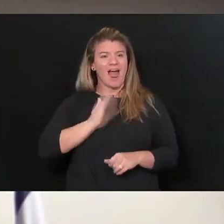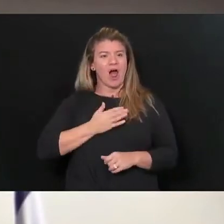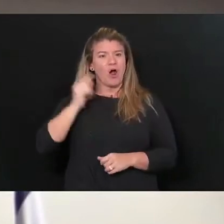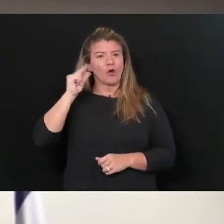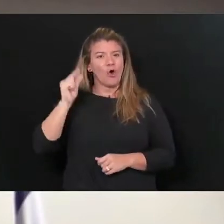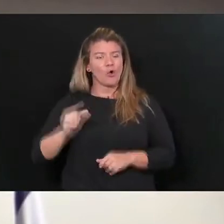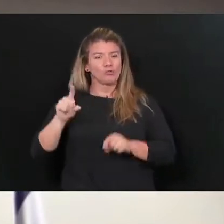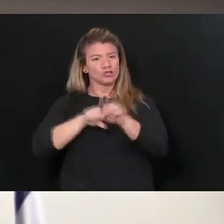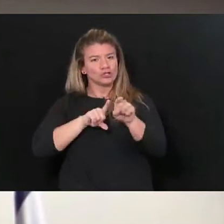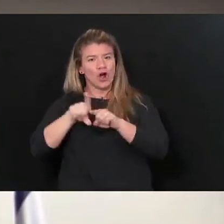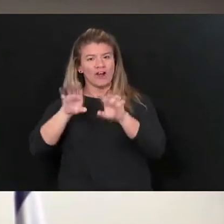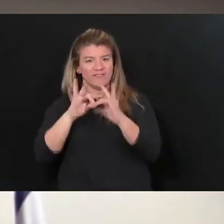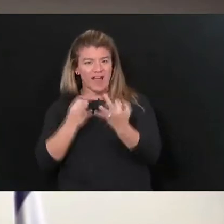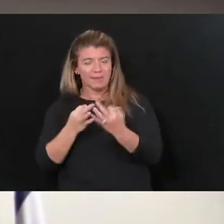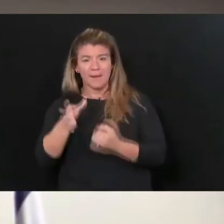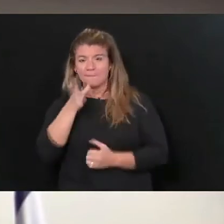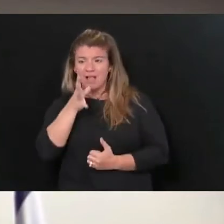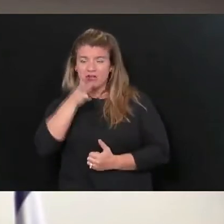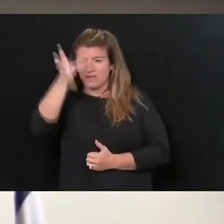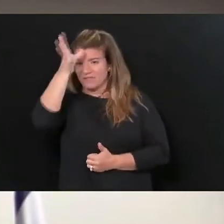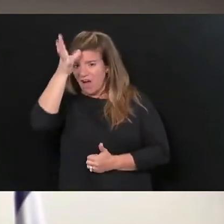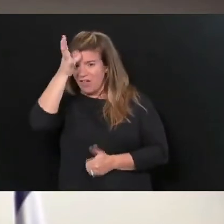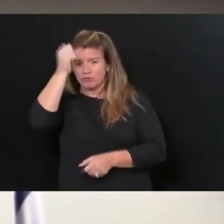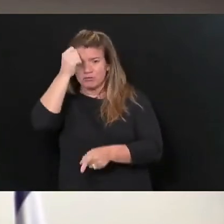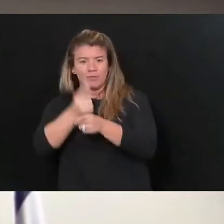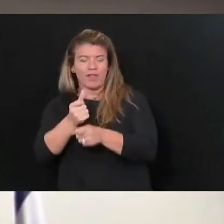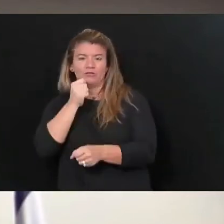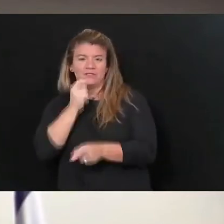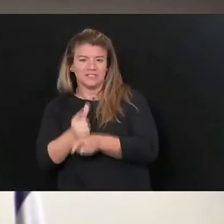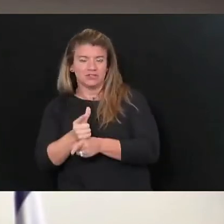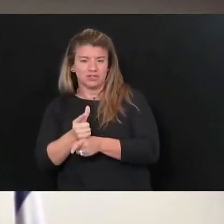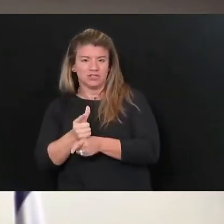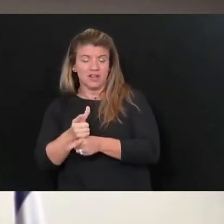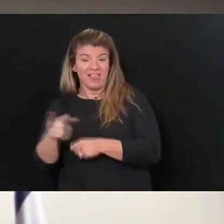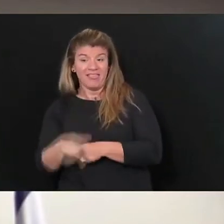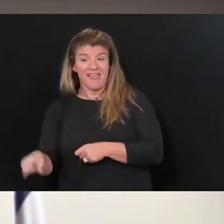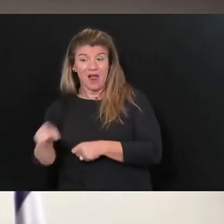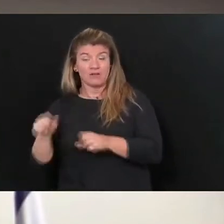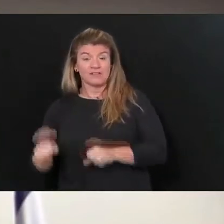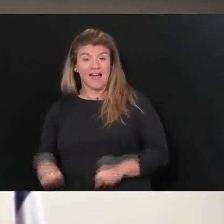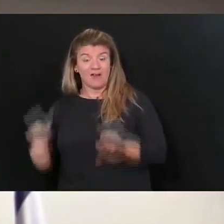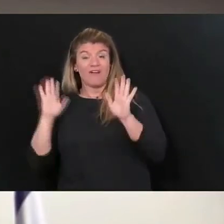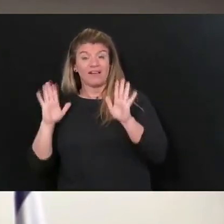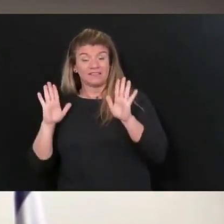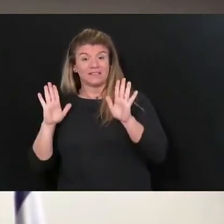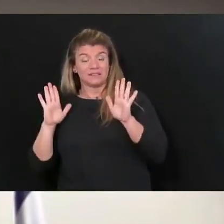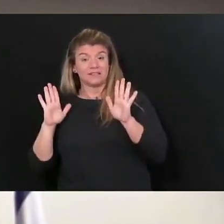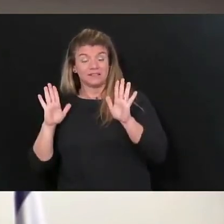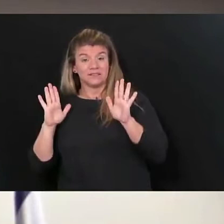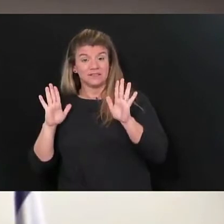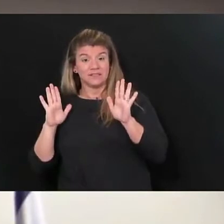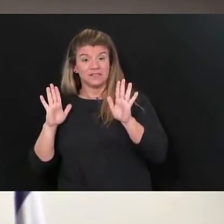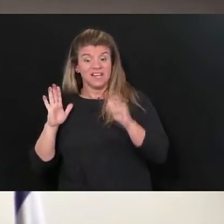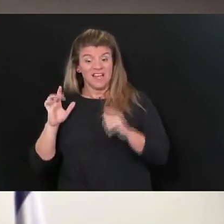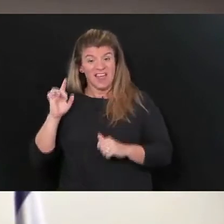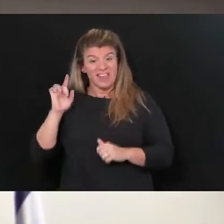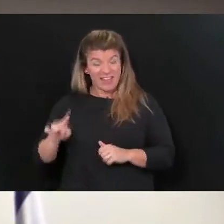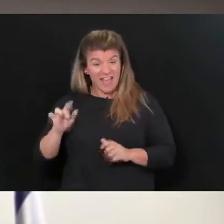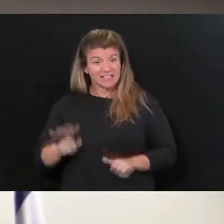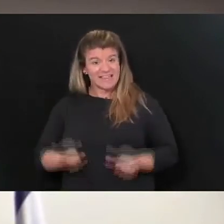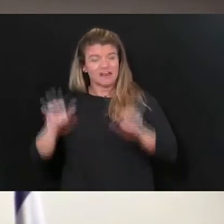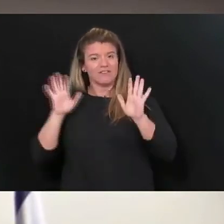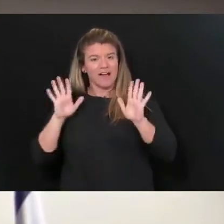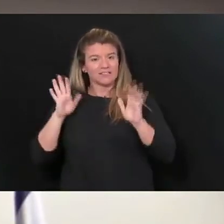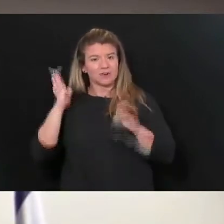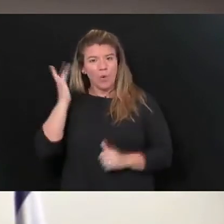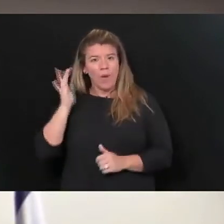the mothers, the fathers, the brothers and sisters, go through, that the sacrifice that their loved one